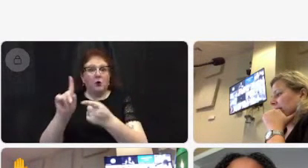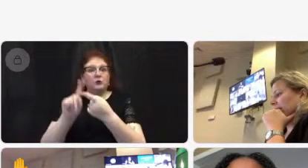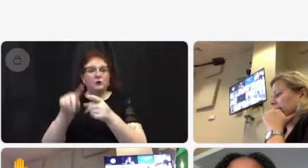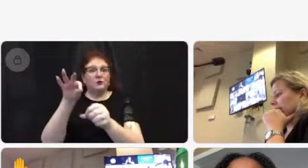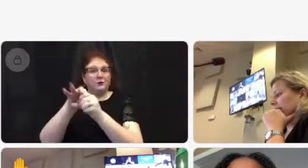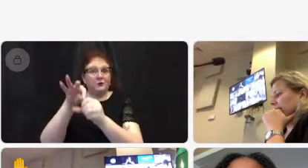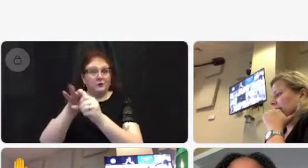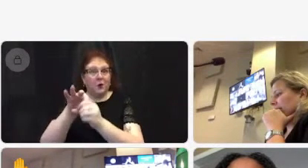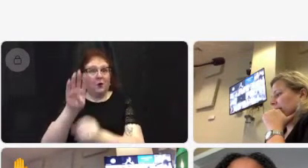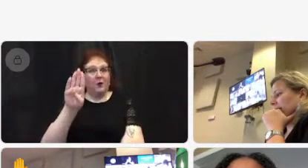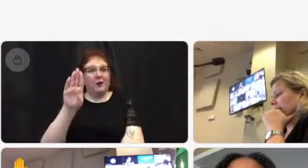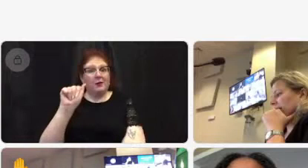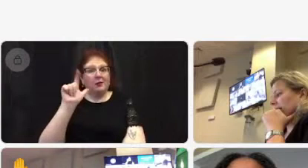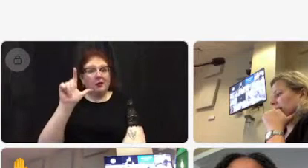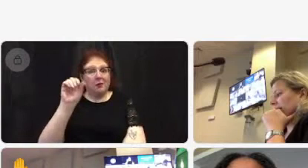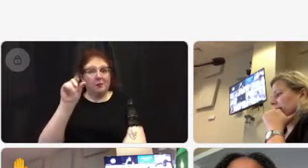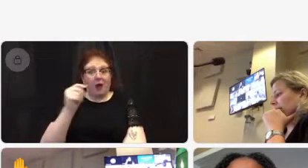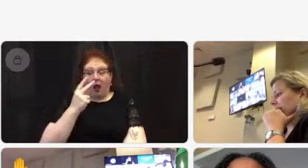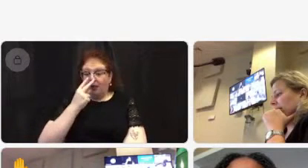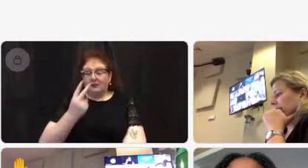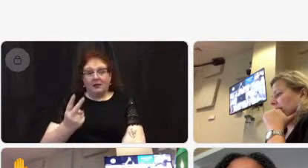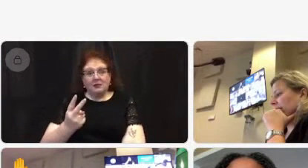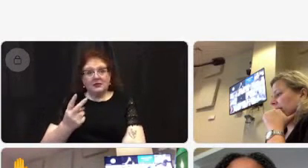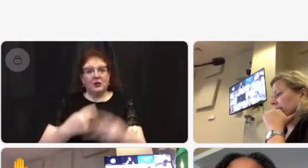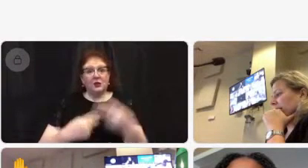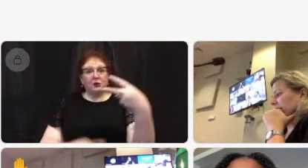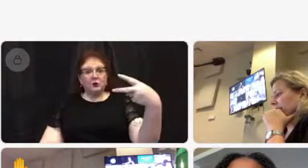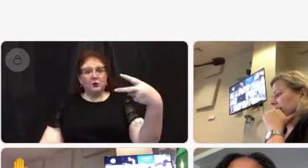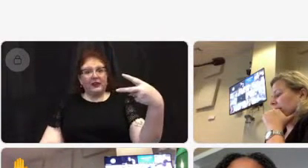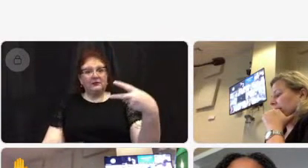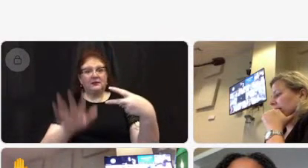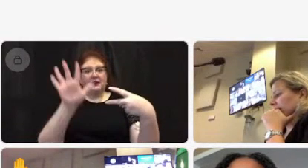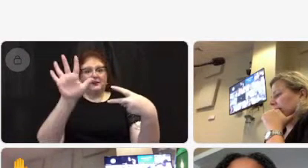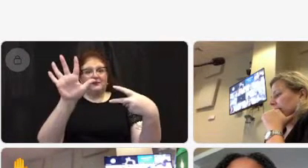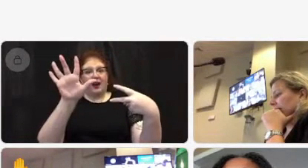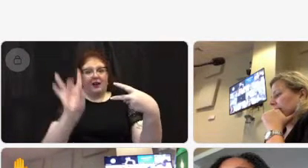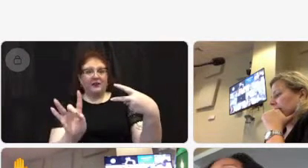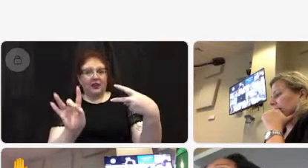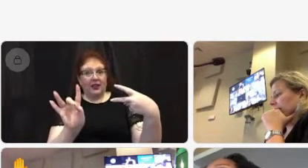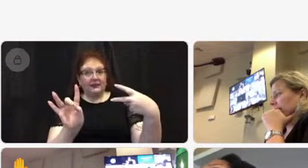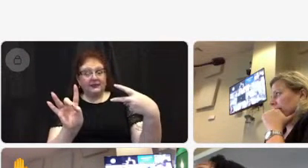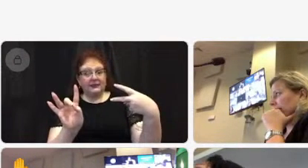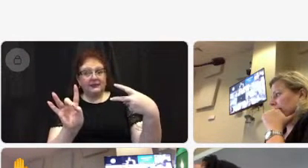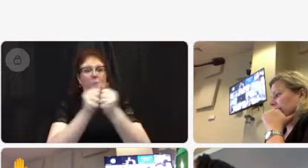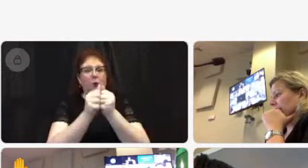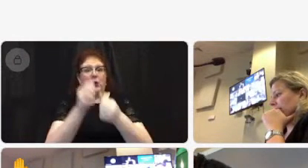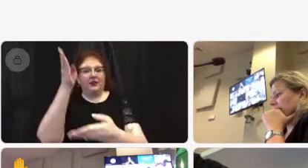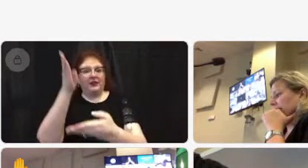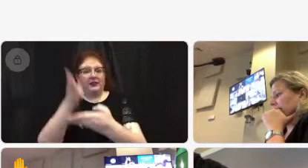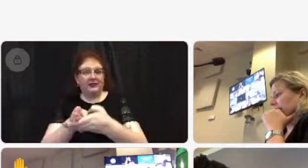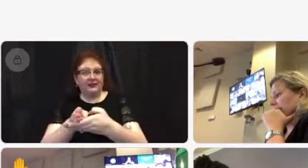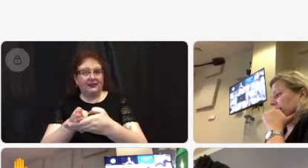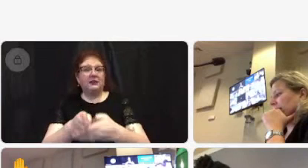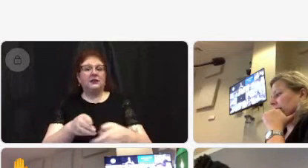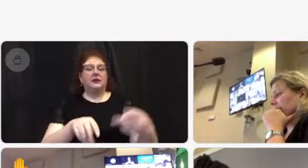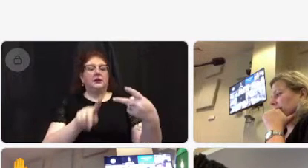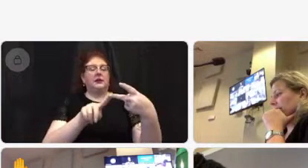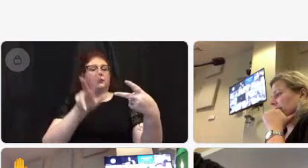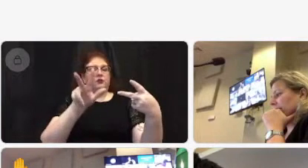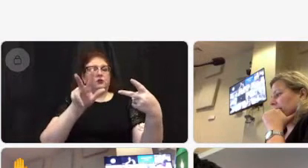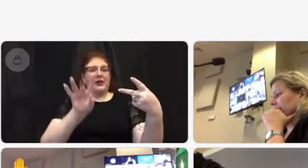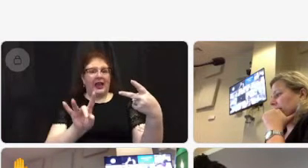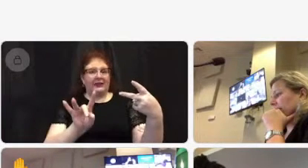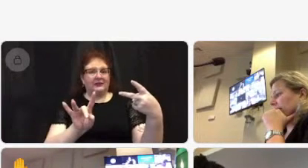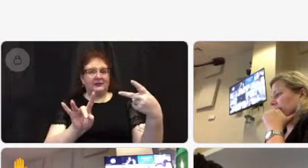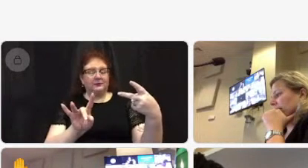they're only voting for two things, 5/8 with a sunset and a 3/8. They will